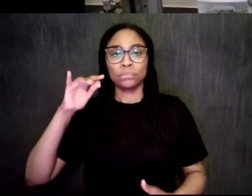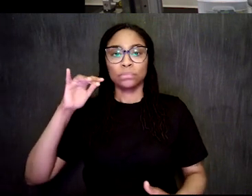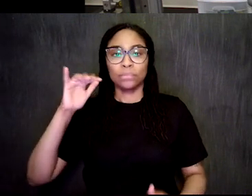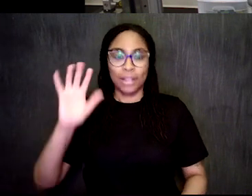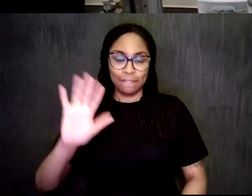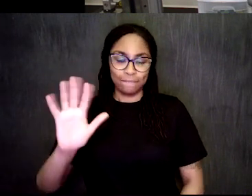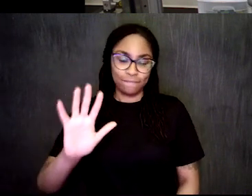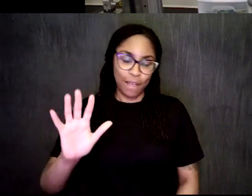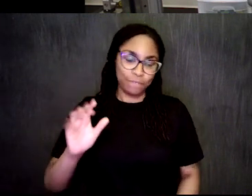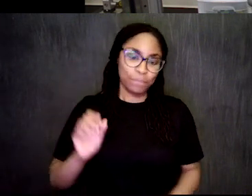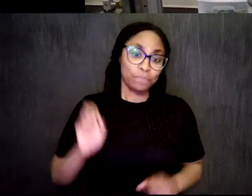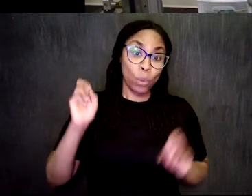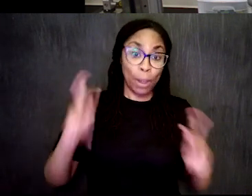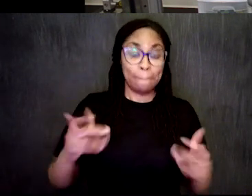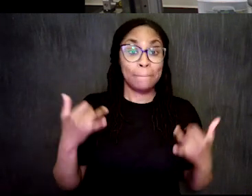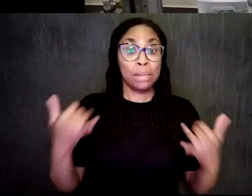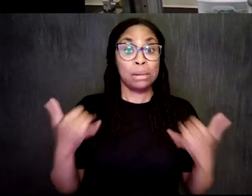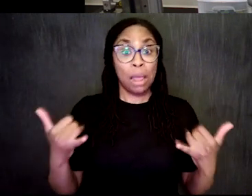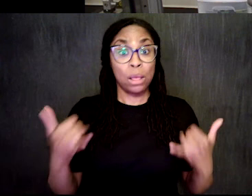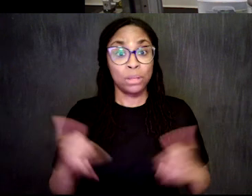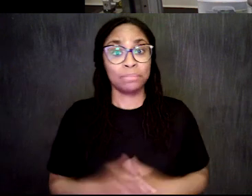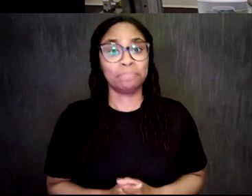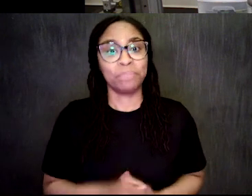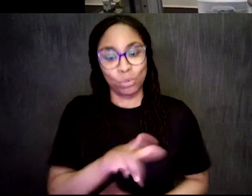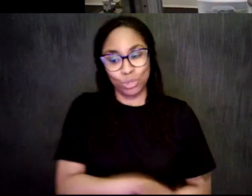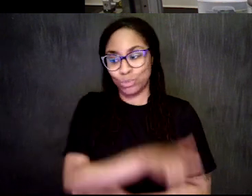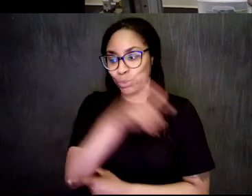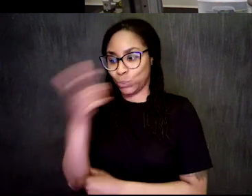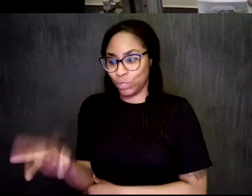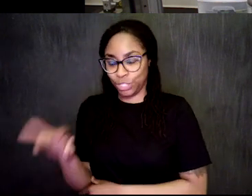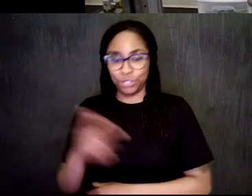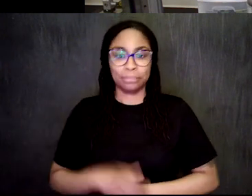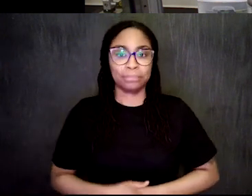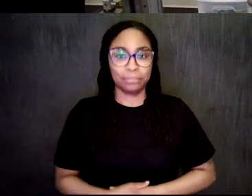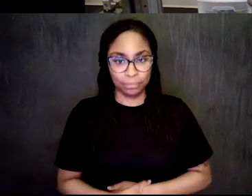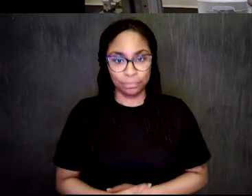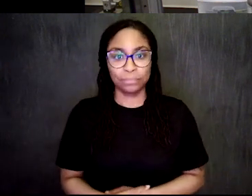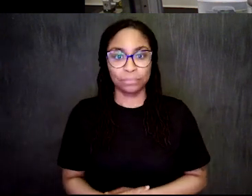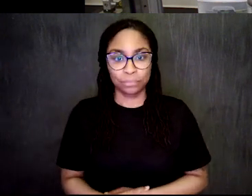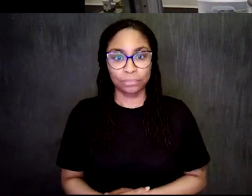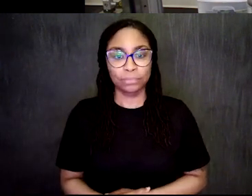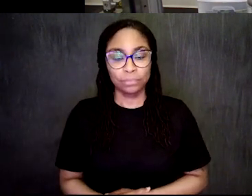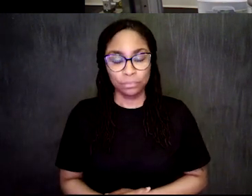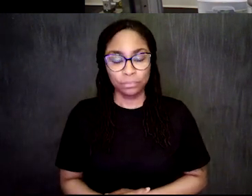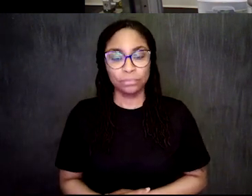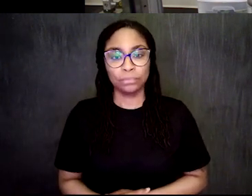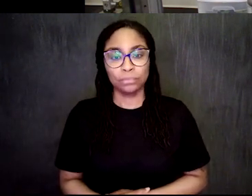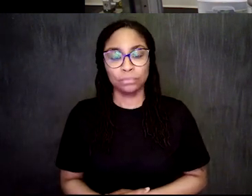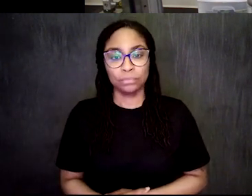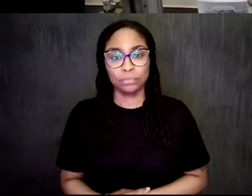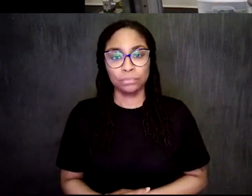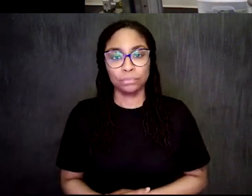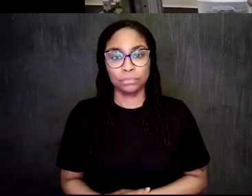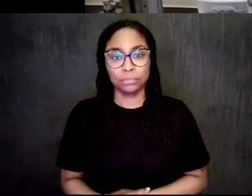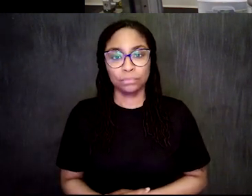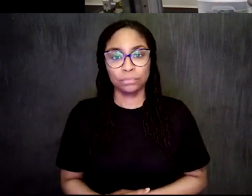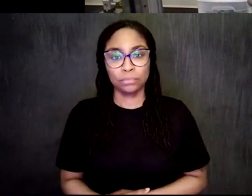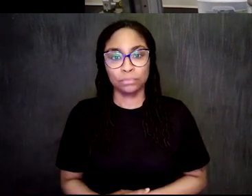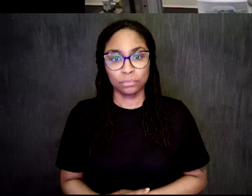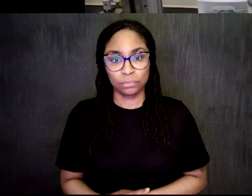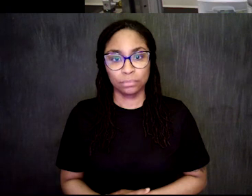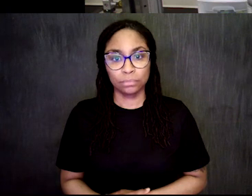And inhale. 5. All right, so from here, we're going to go over to our other side. So however you need to